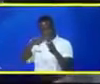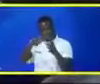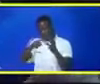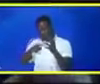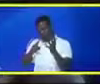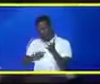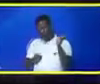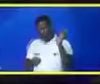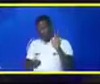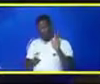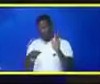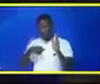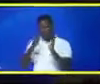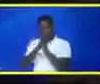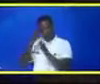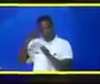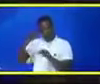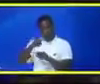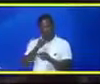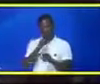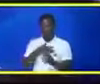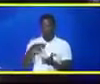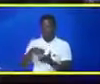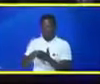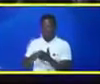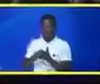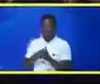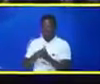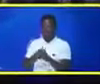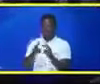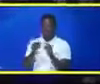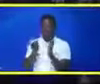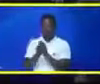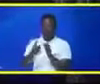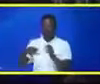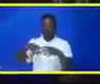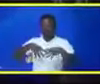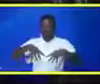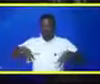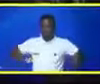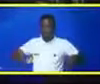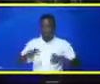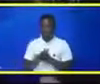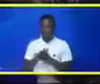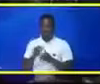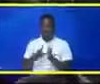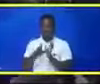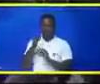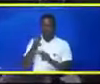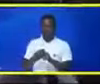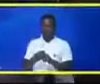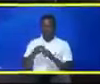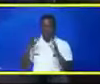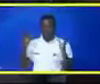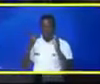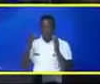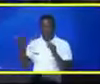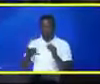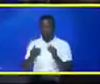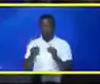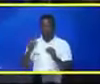pray. Wherever you are, please don't kneel. Stand so that there will be space. Are you ready now? Let's celebrate them as they come.